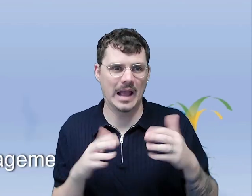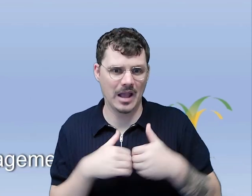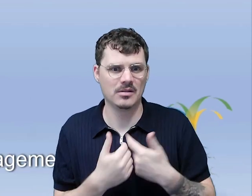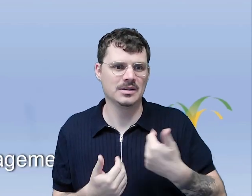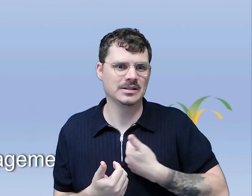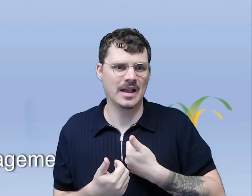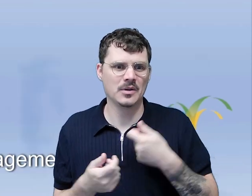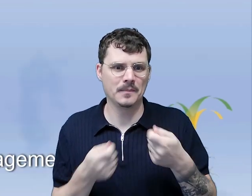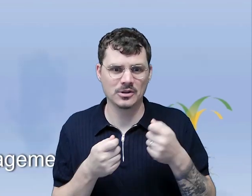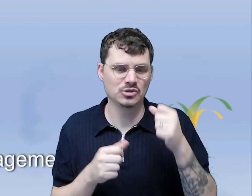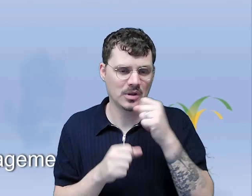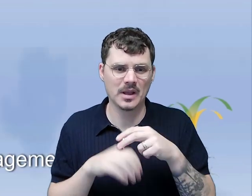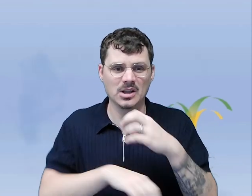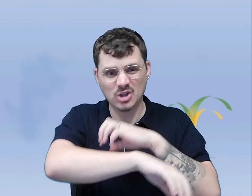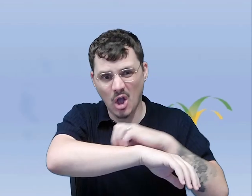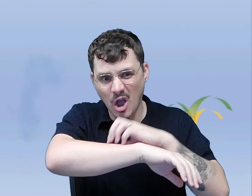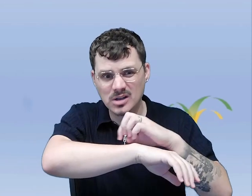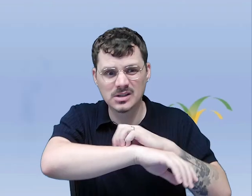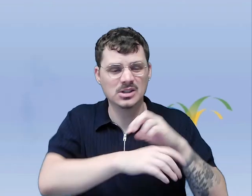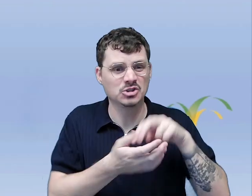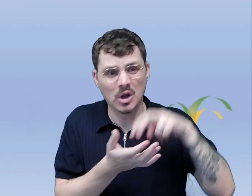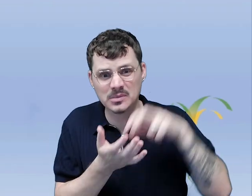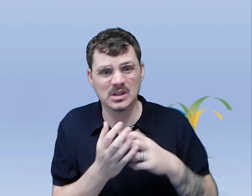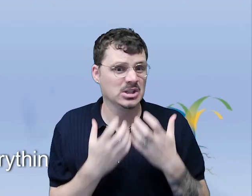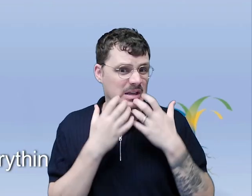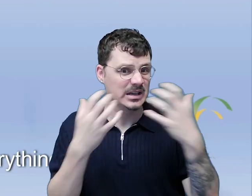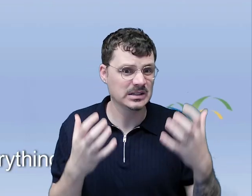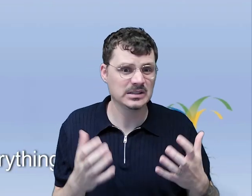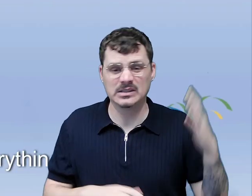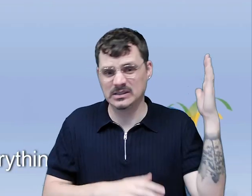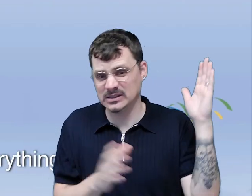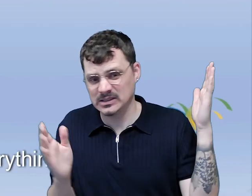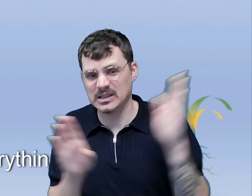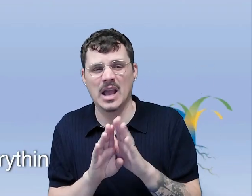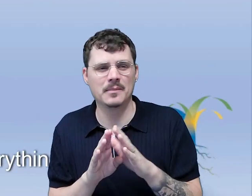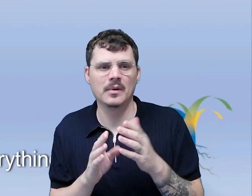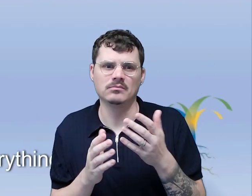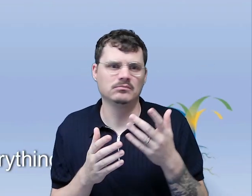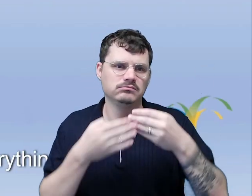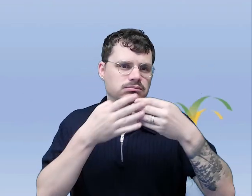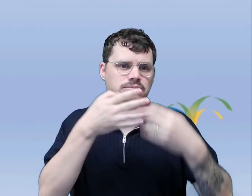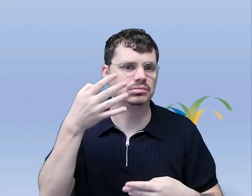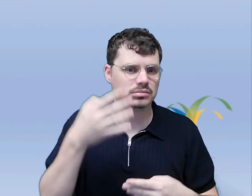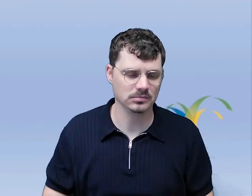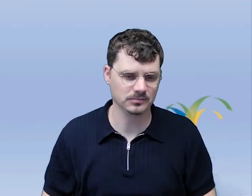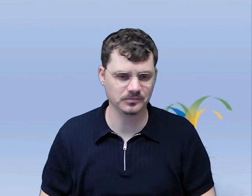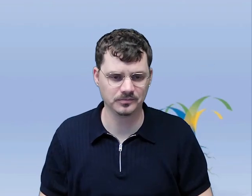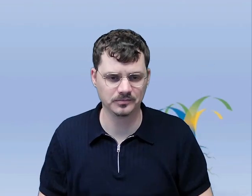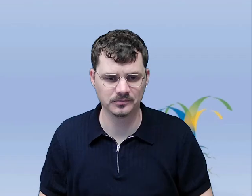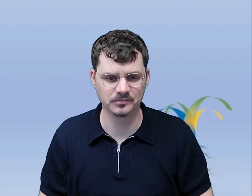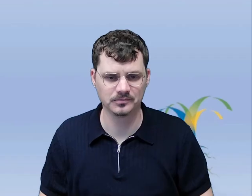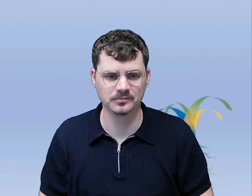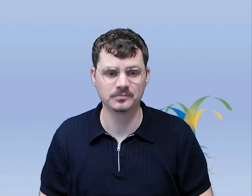leads to all kinds of self-management strategies: clawing, jumping, shrieking, slamming, everything you could imagine.